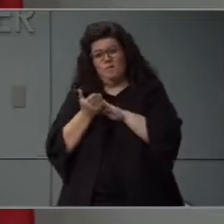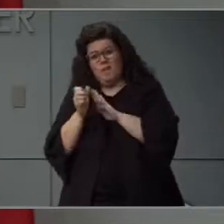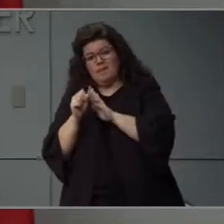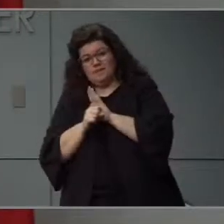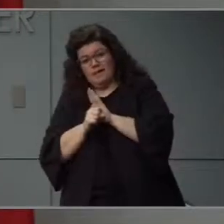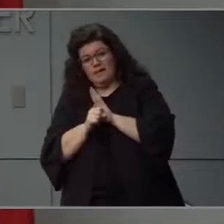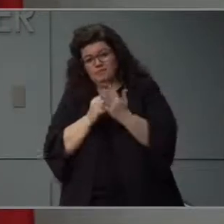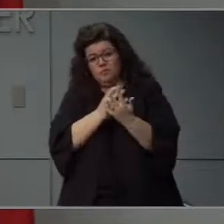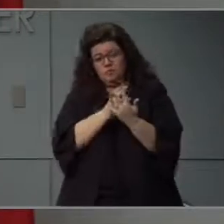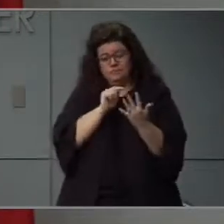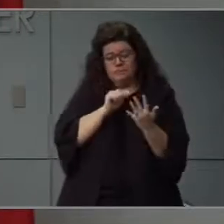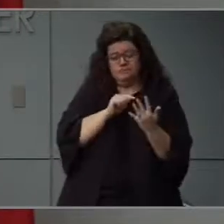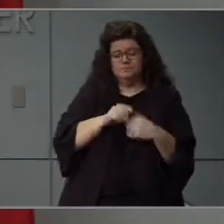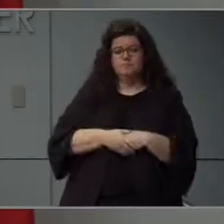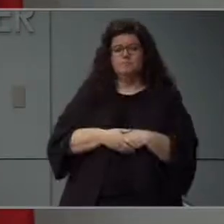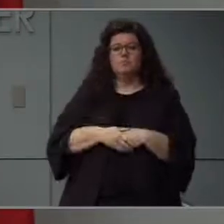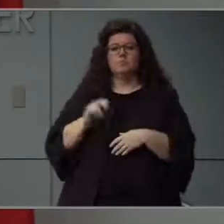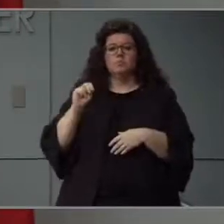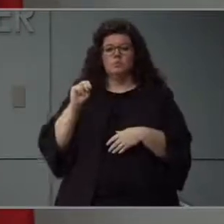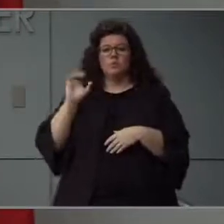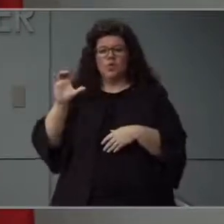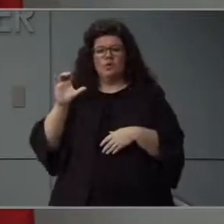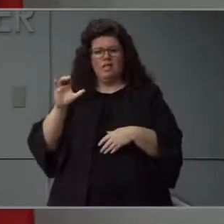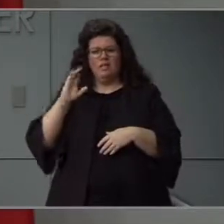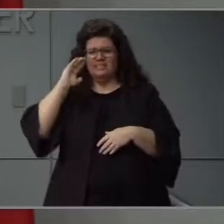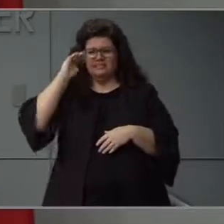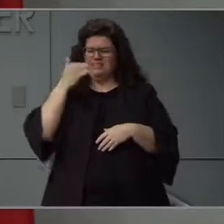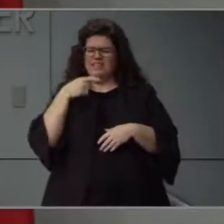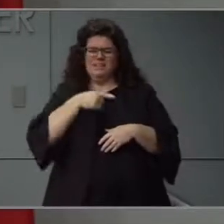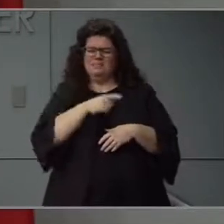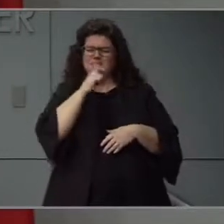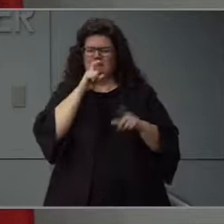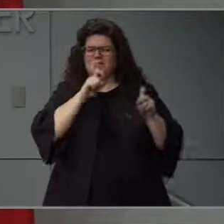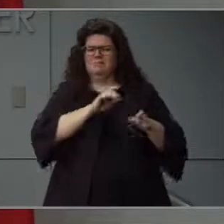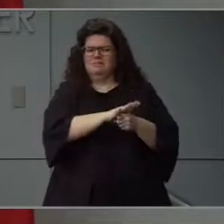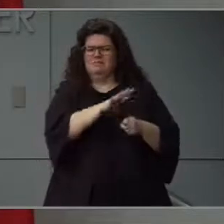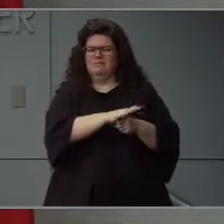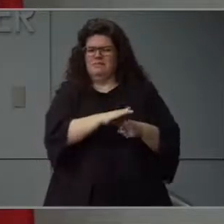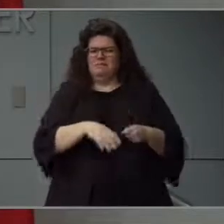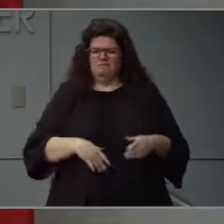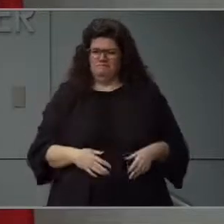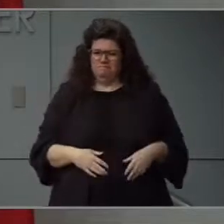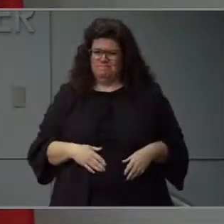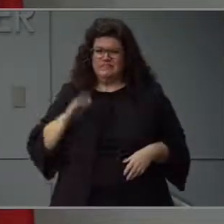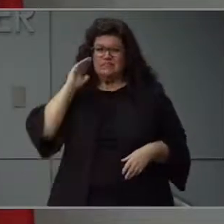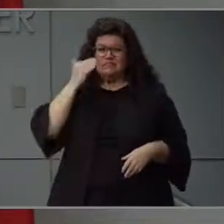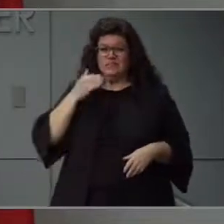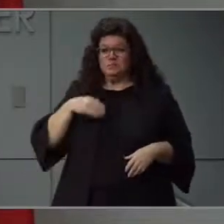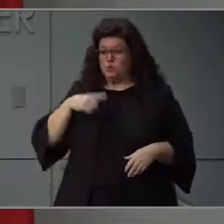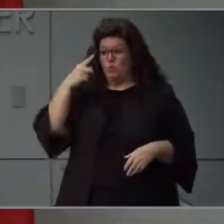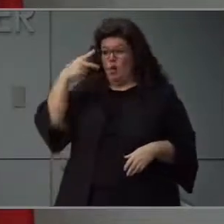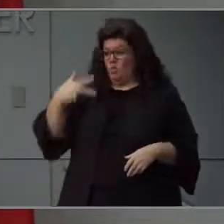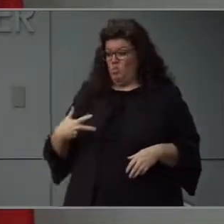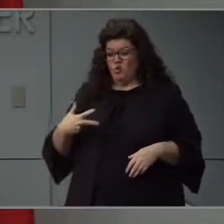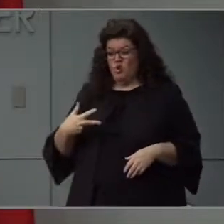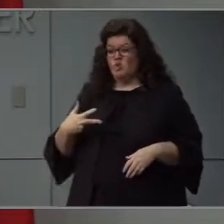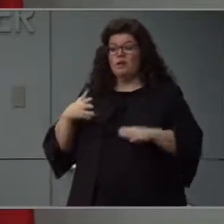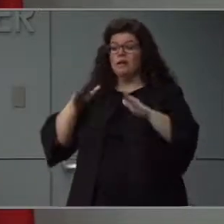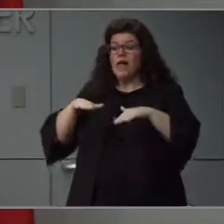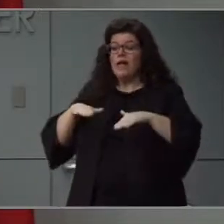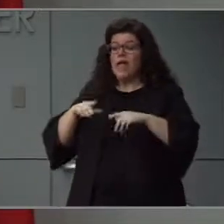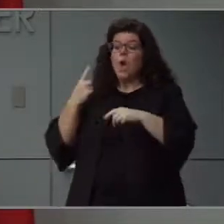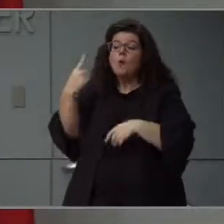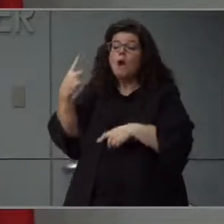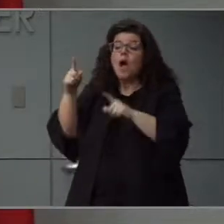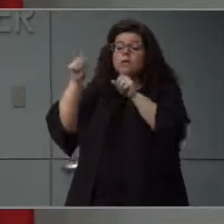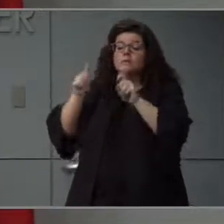North Carolina is testing a smaller than average percentage of inmates, and about a third of our prisons have yet to test a single inmate. For